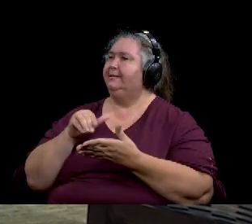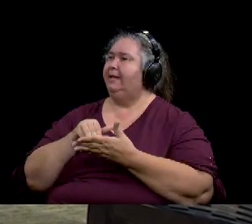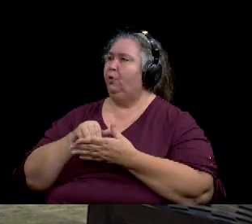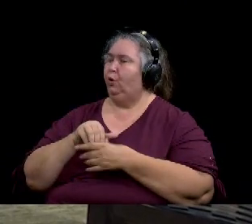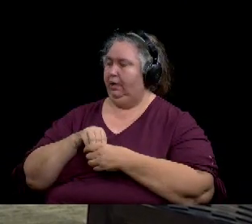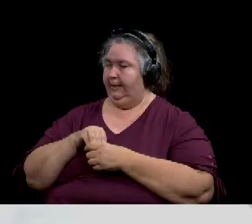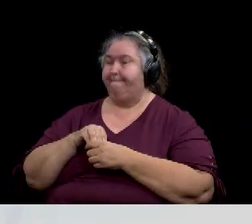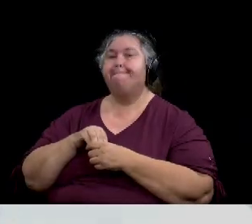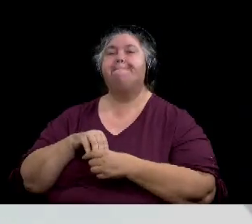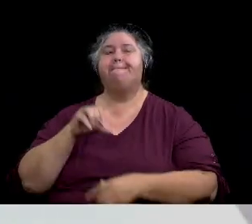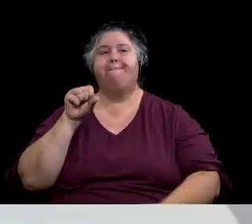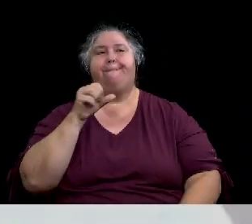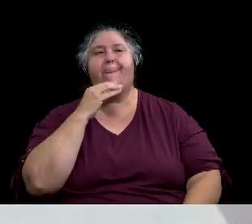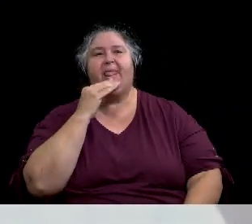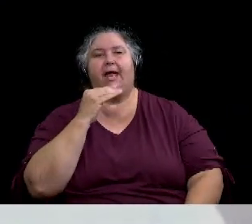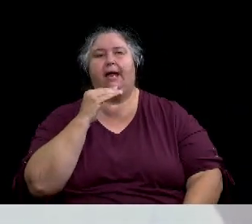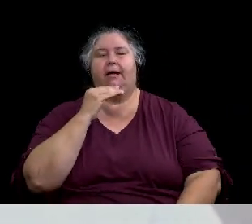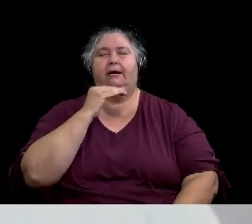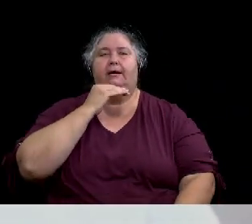Yes, thank you.